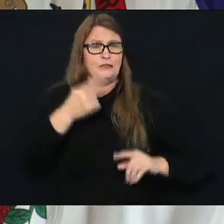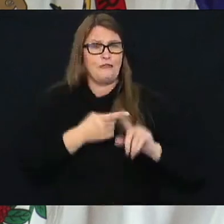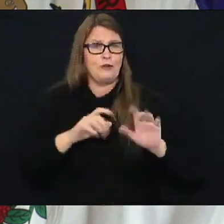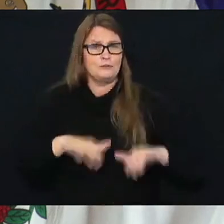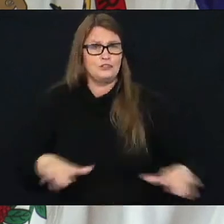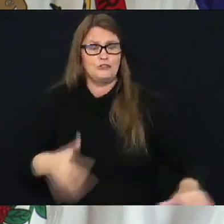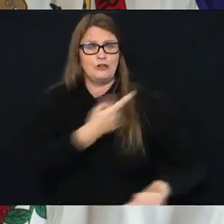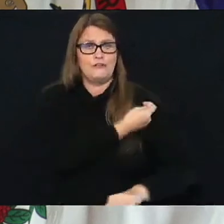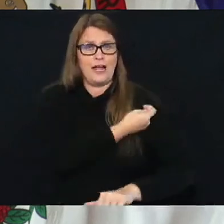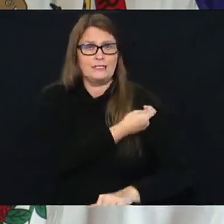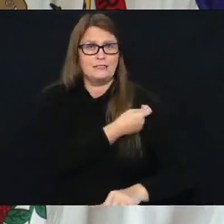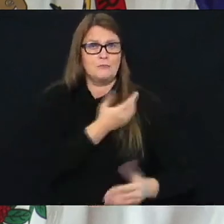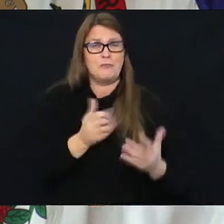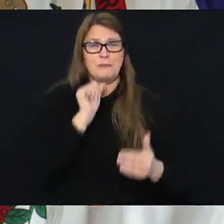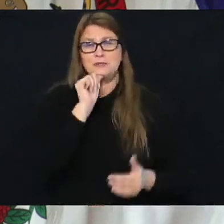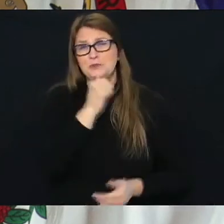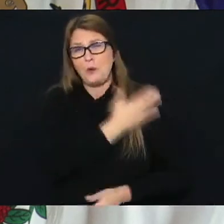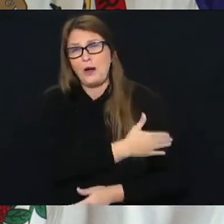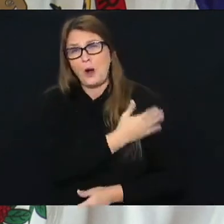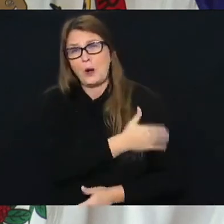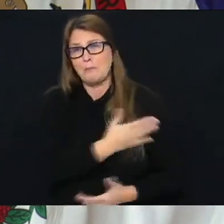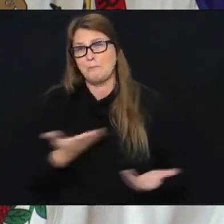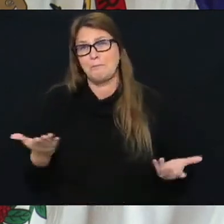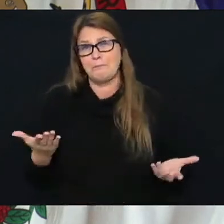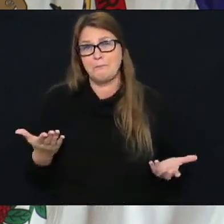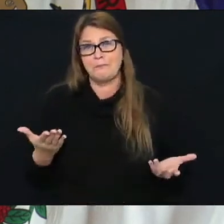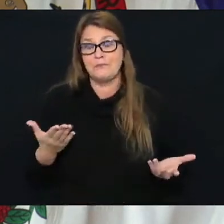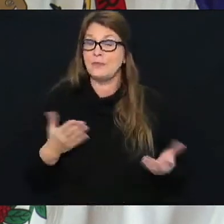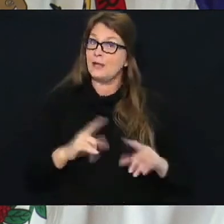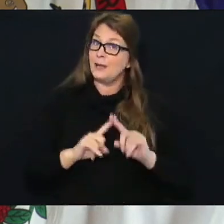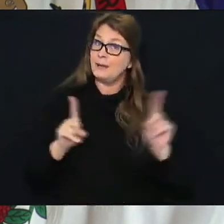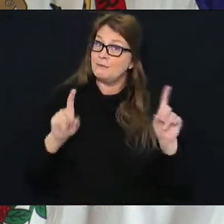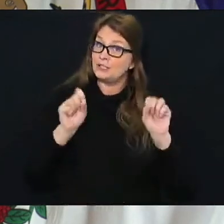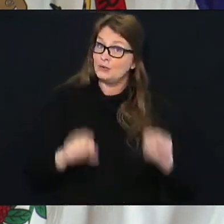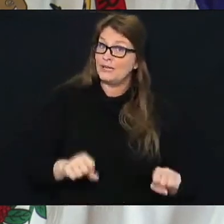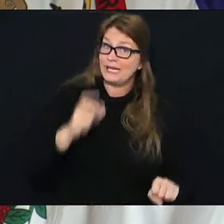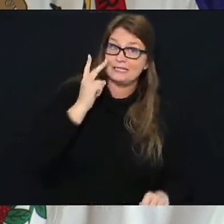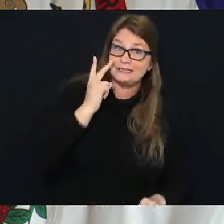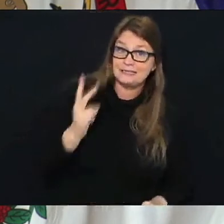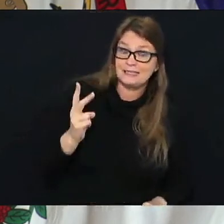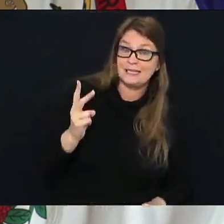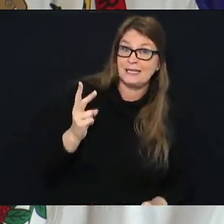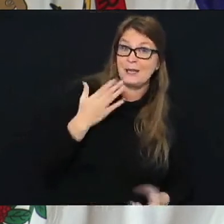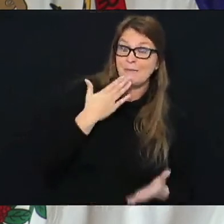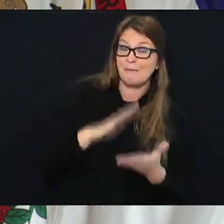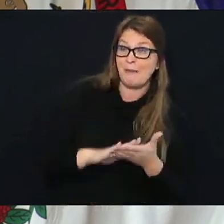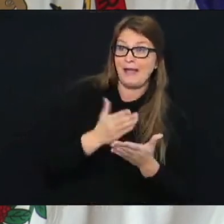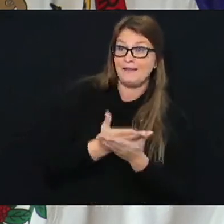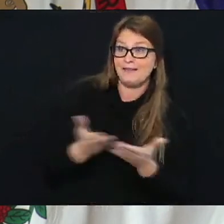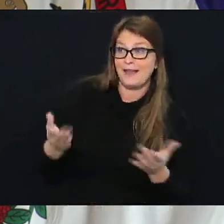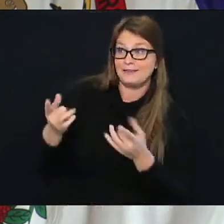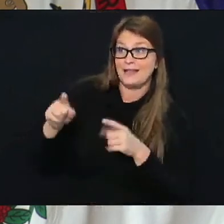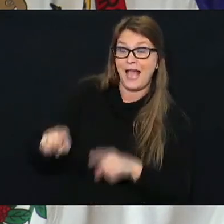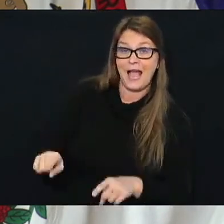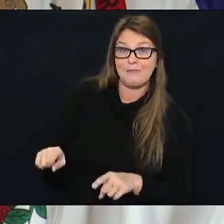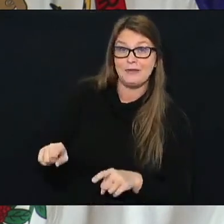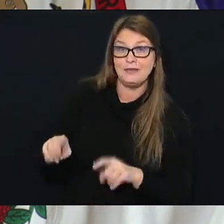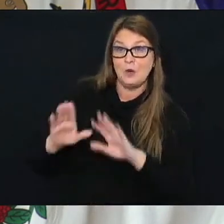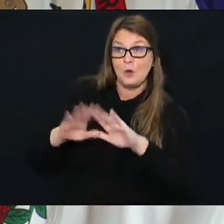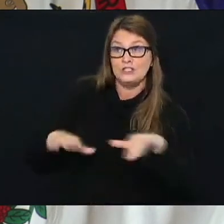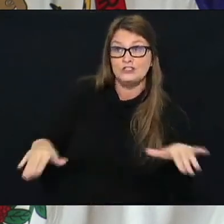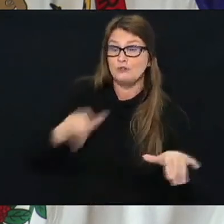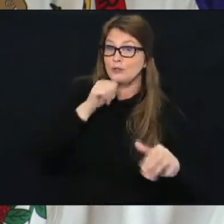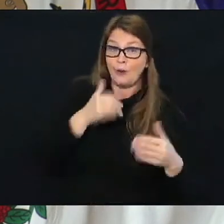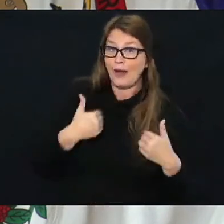other than an occasional sore arm. But you can see, you know, bad things happen if our kids